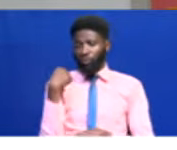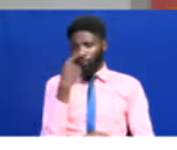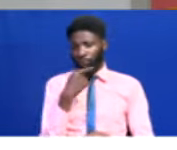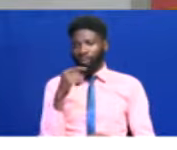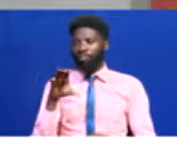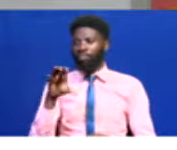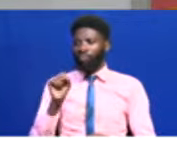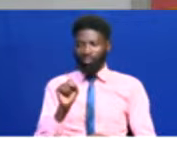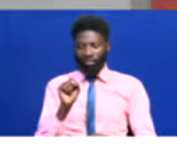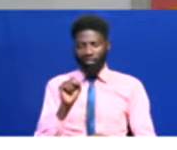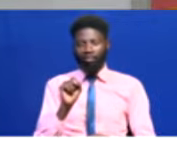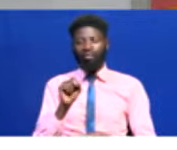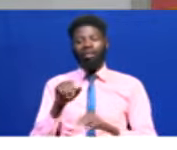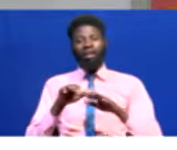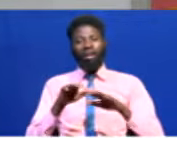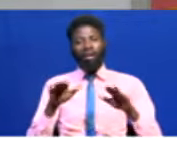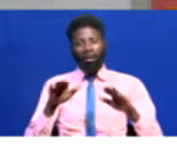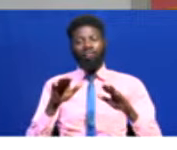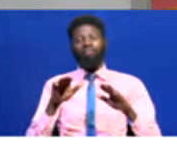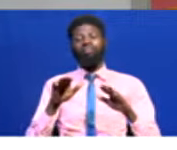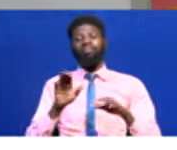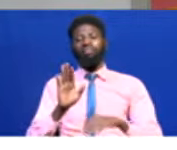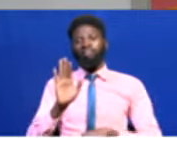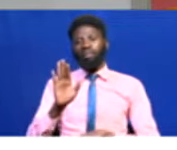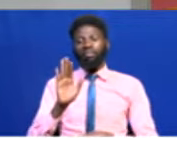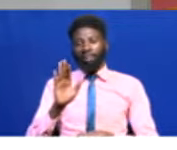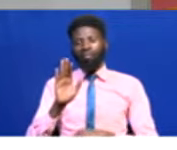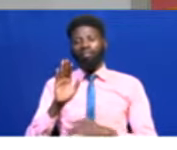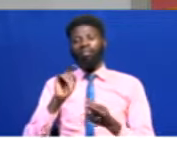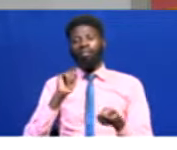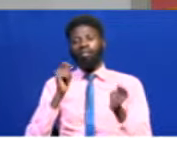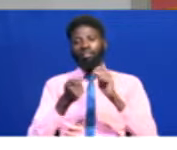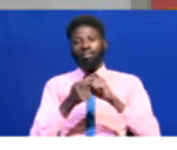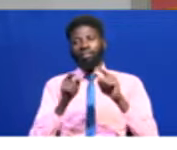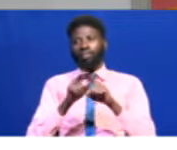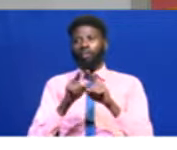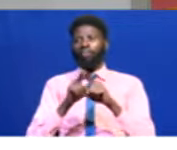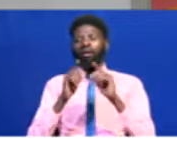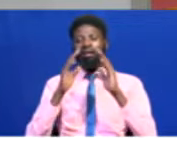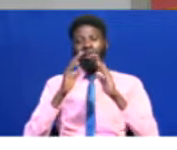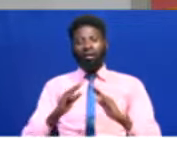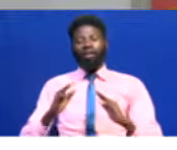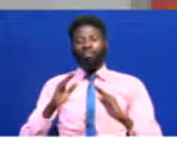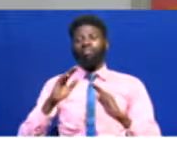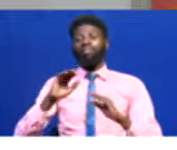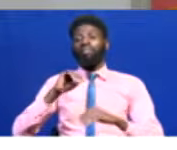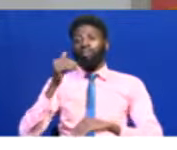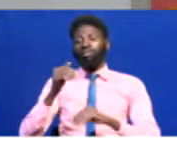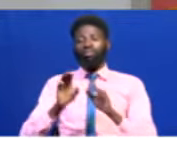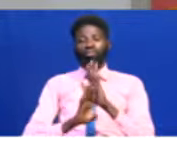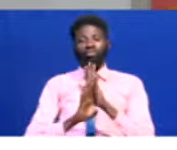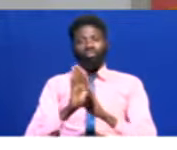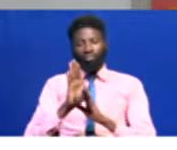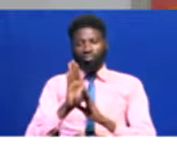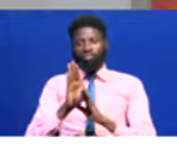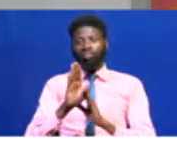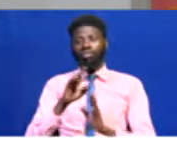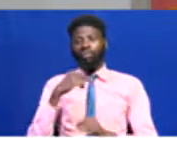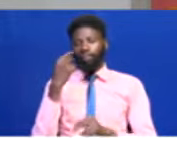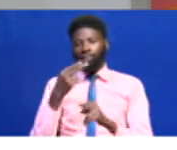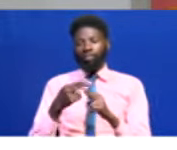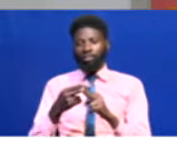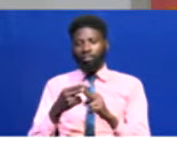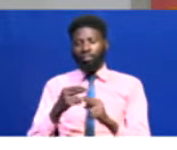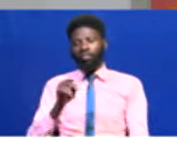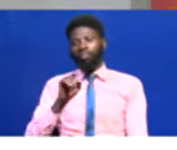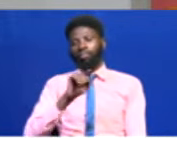Cabinet Secretary Land Reforms and Urban Housing, as well as Urban Development. That is Mr.